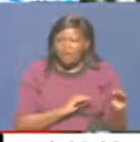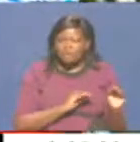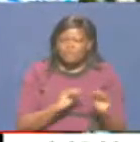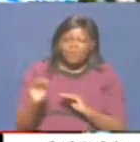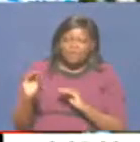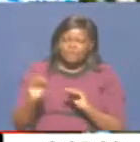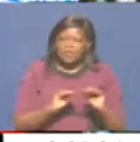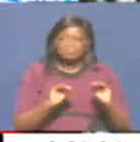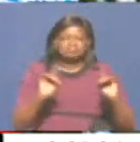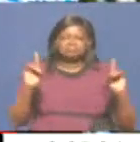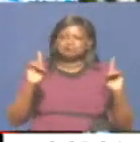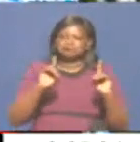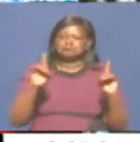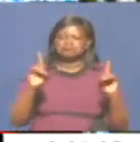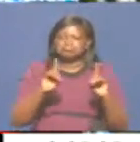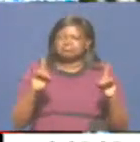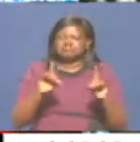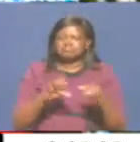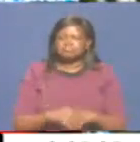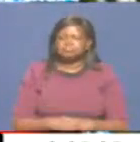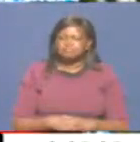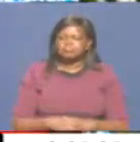other.